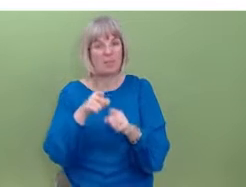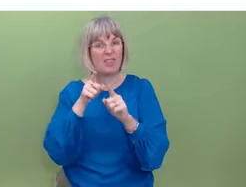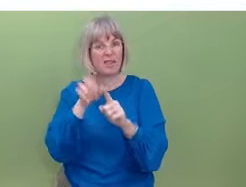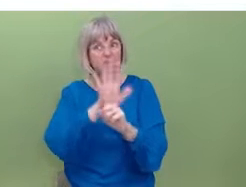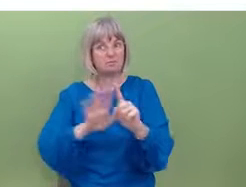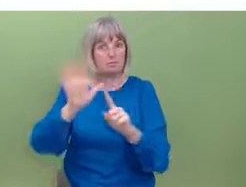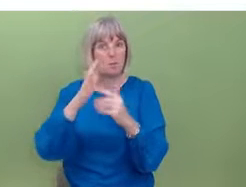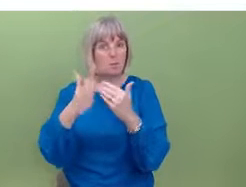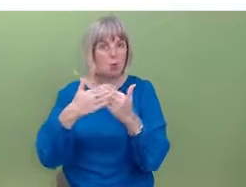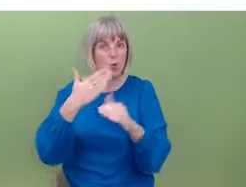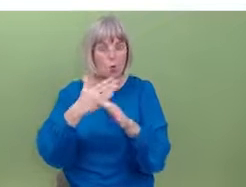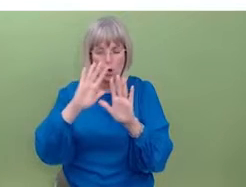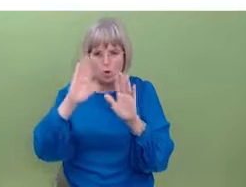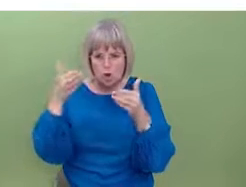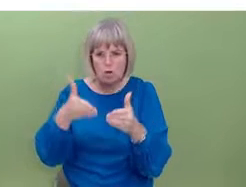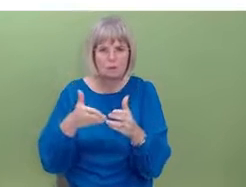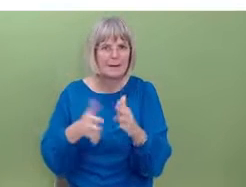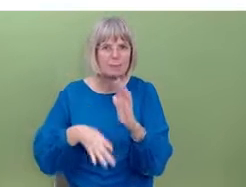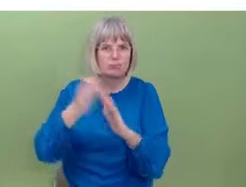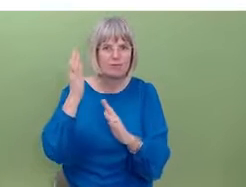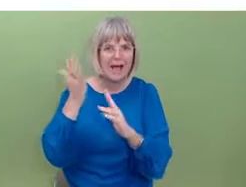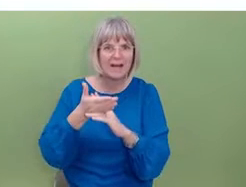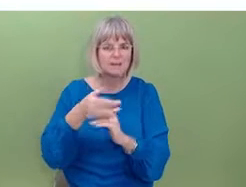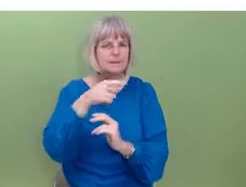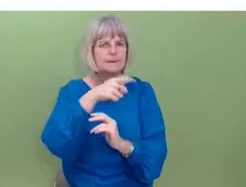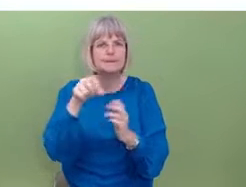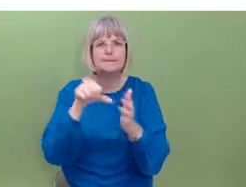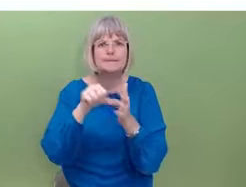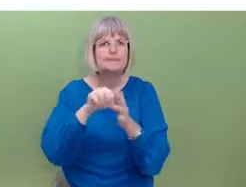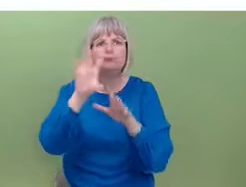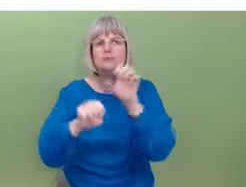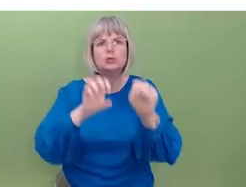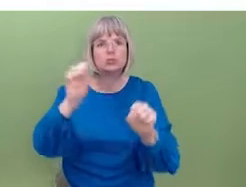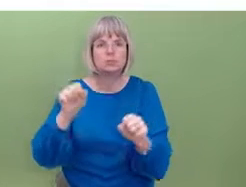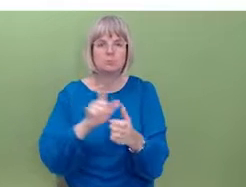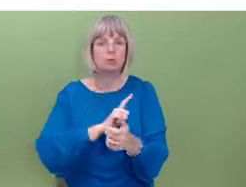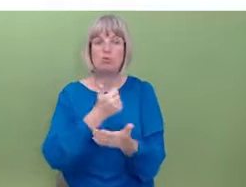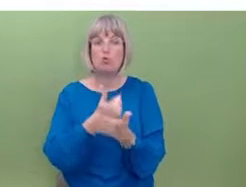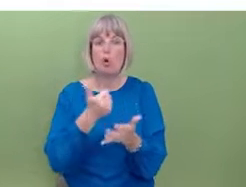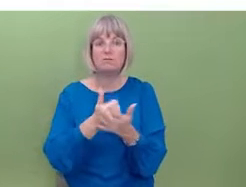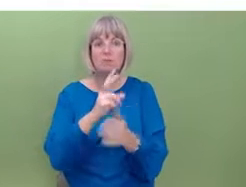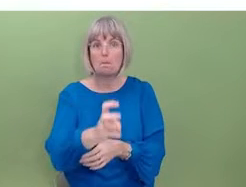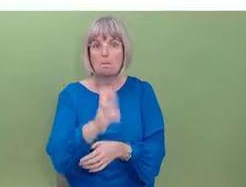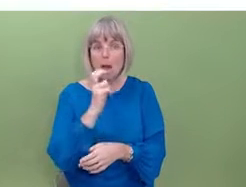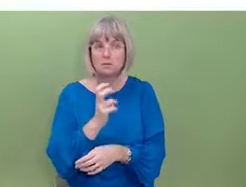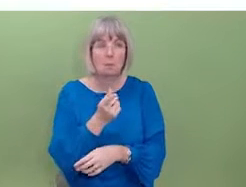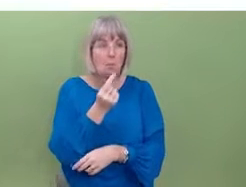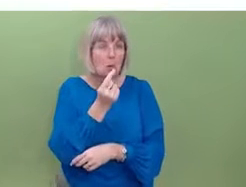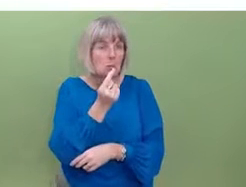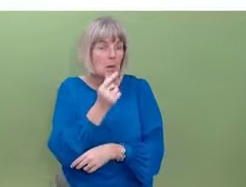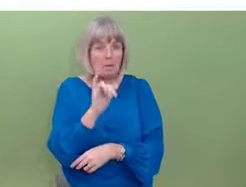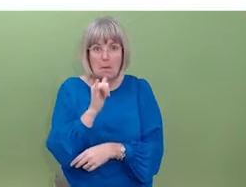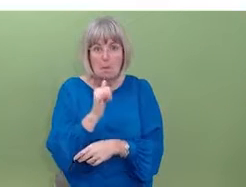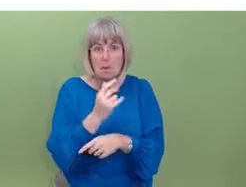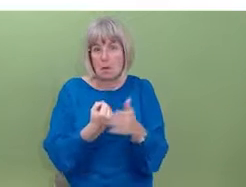across these hard to reach areas where individuals were often having to get buses for 2 hours or so to get to the clinic.